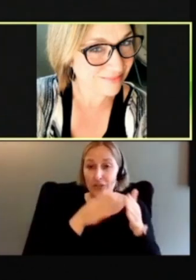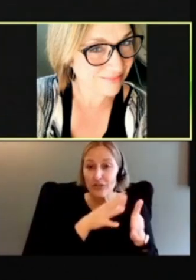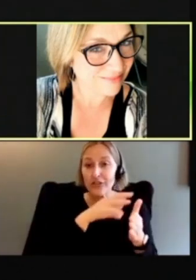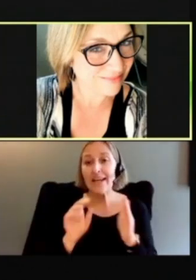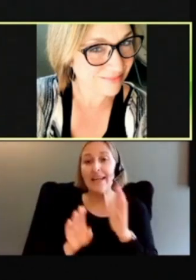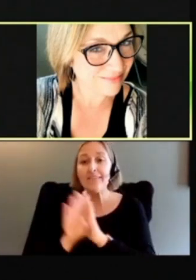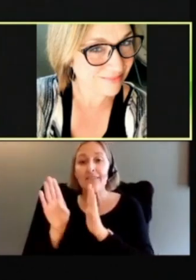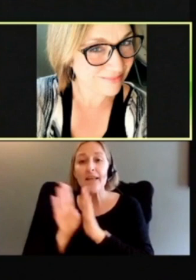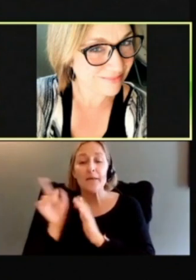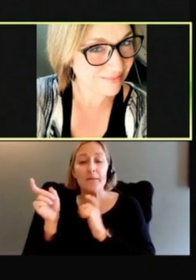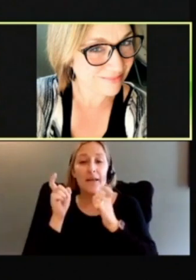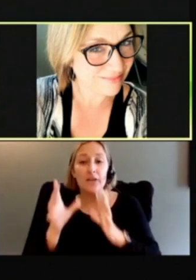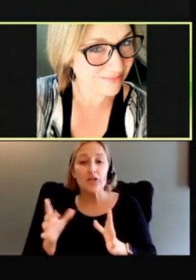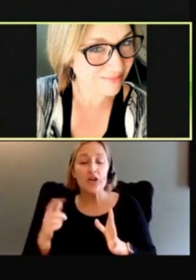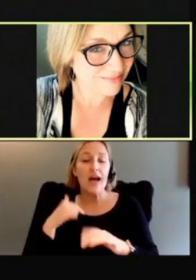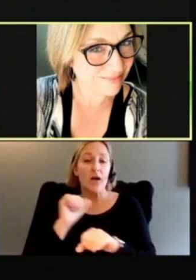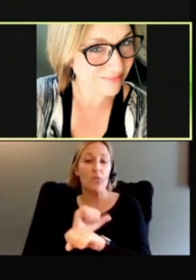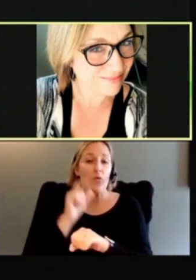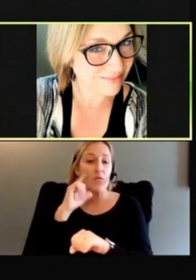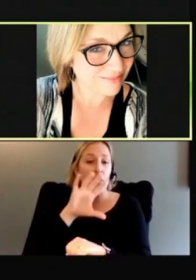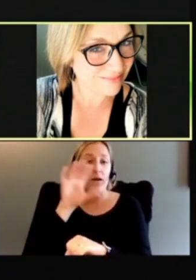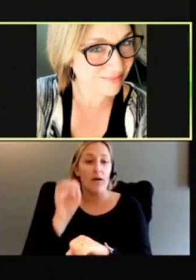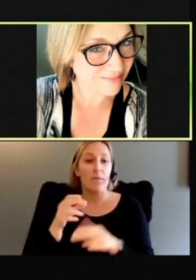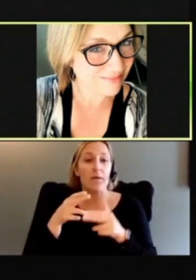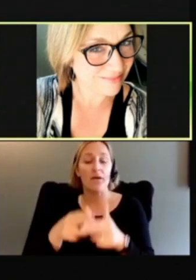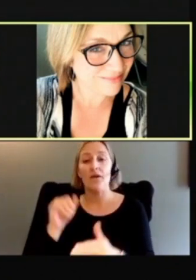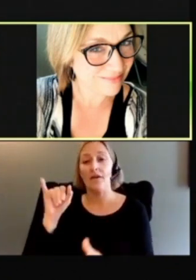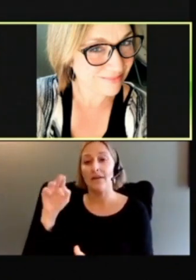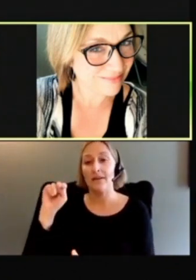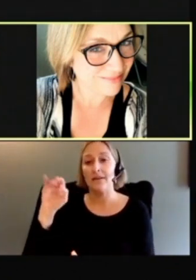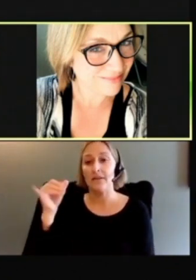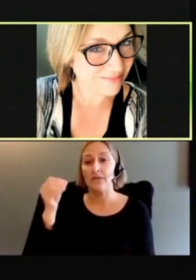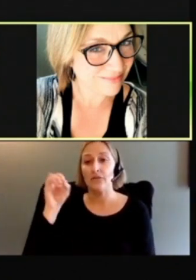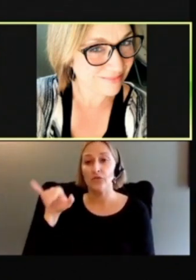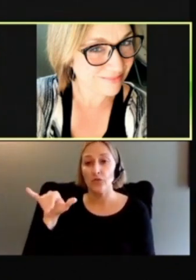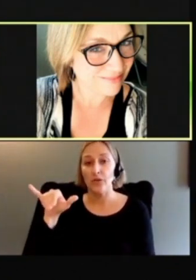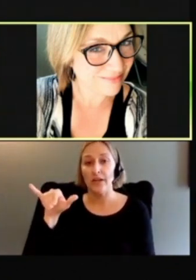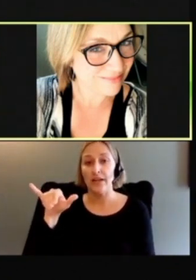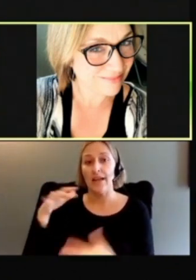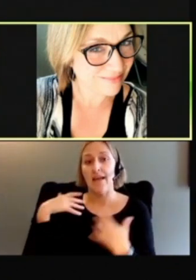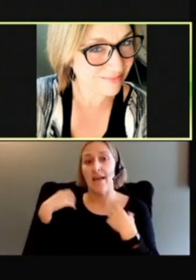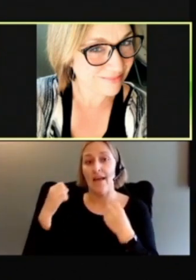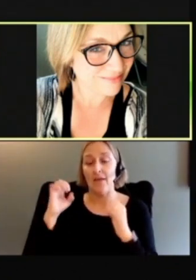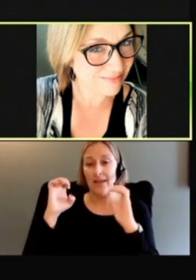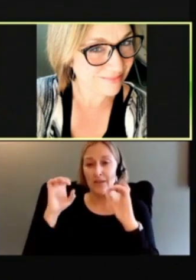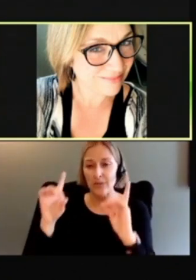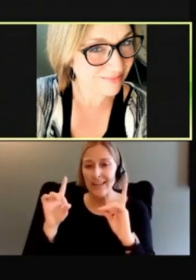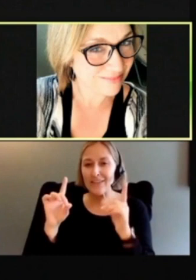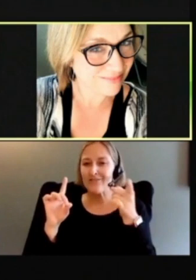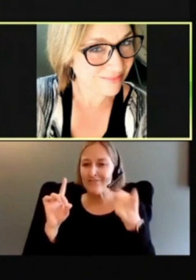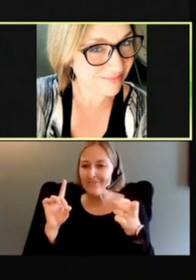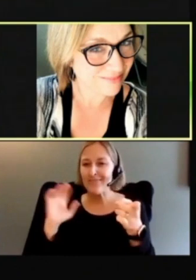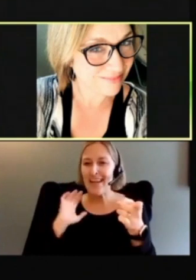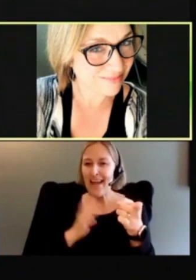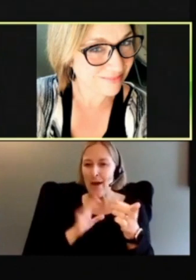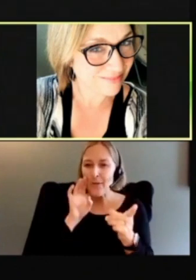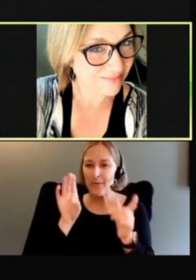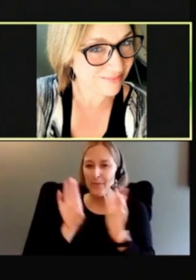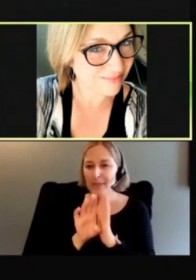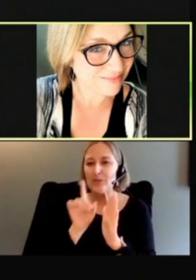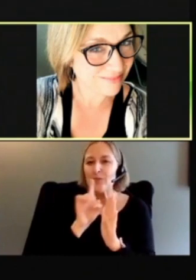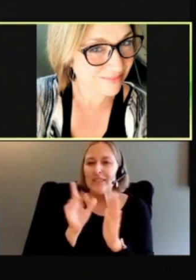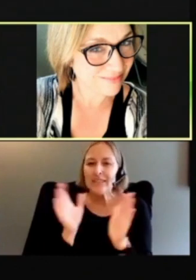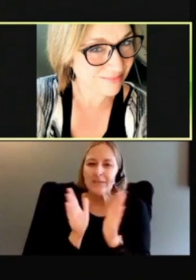called InJoy Health Education. And this is us here on the screen. We're a really small company. We're missing a few people